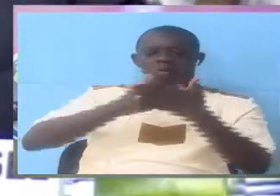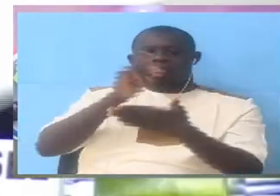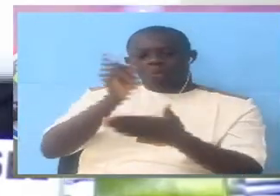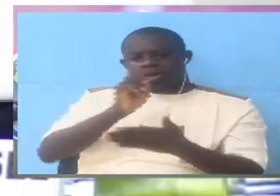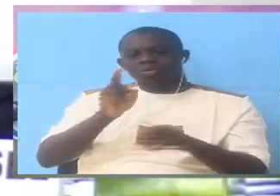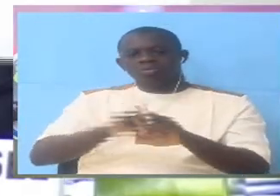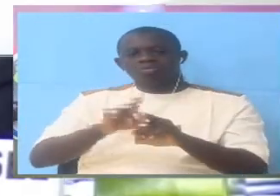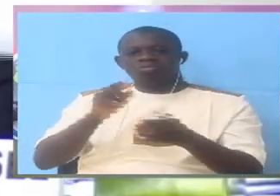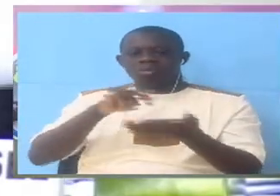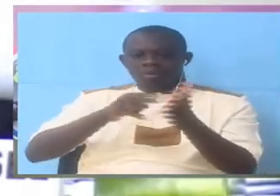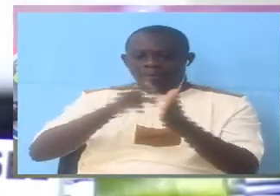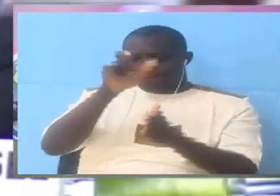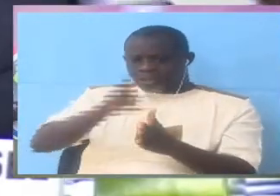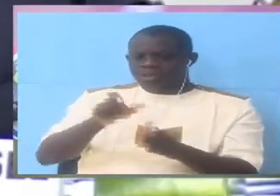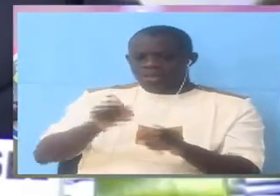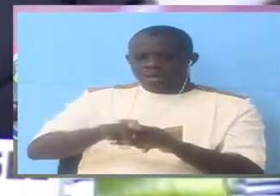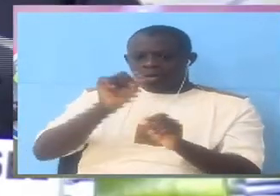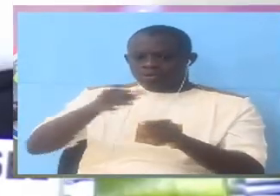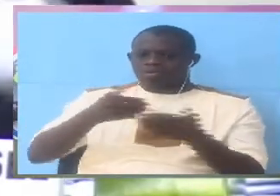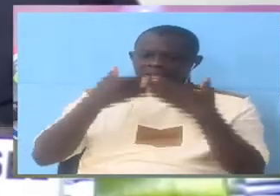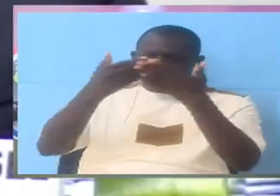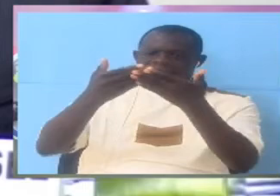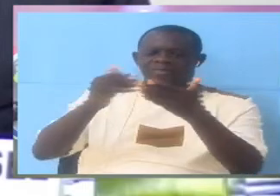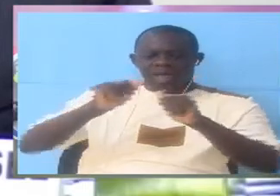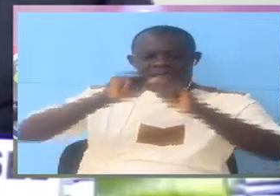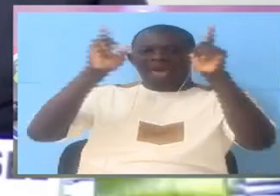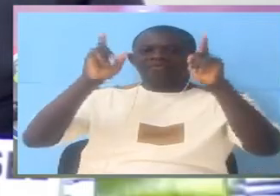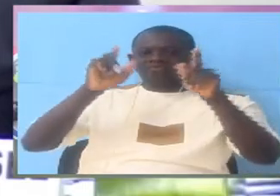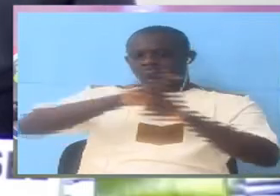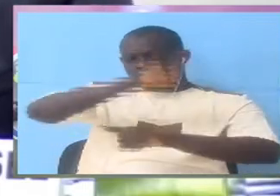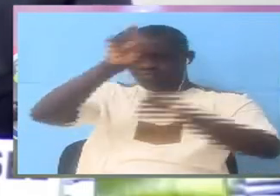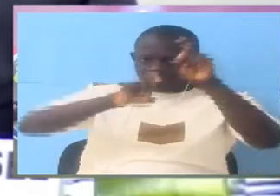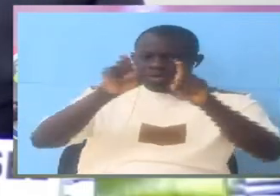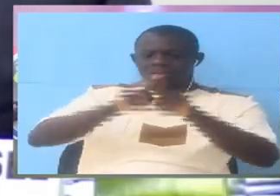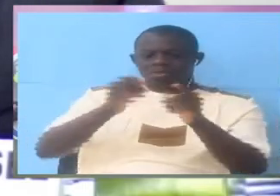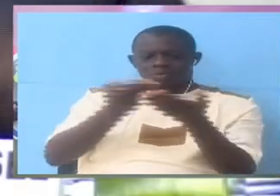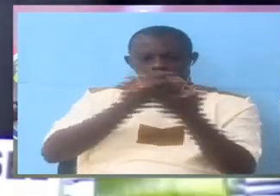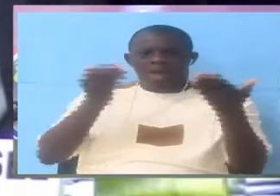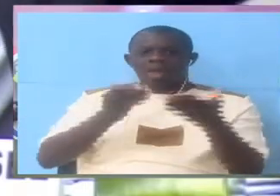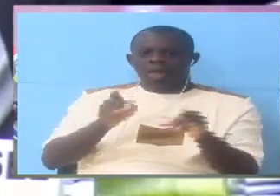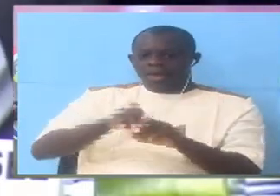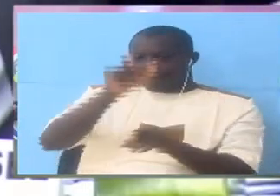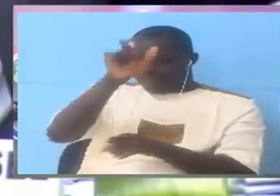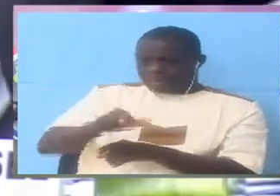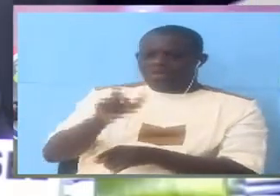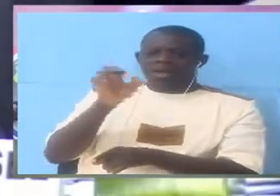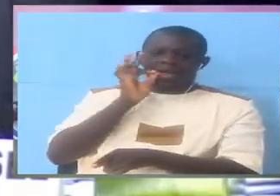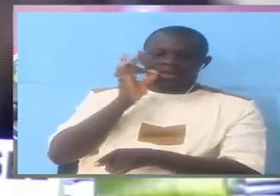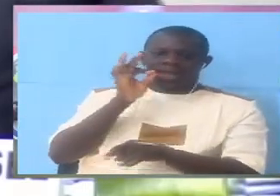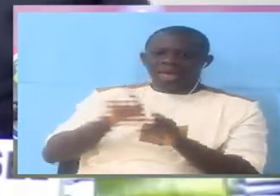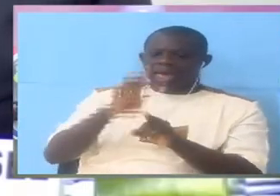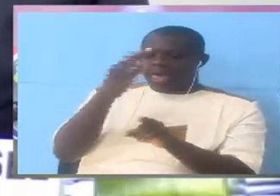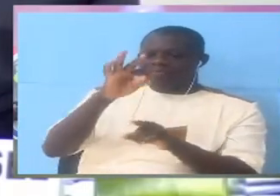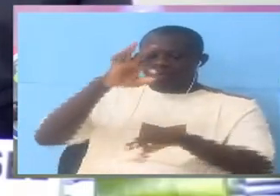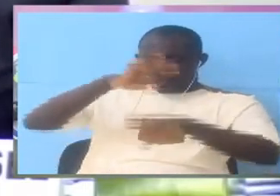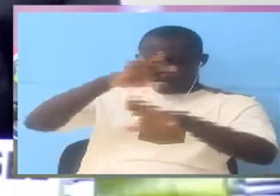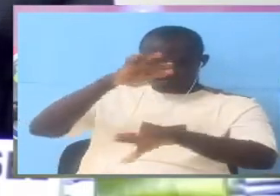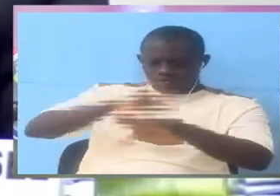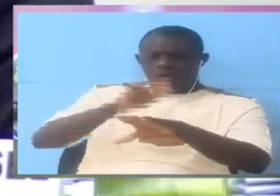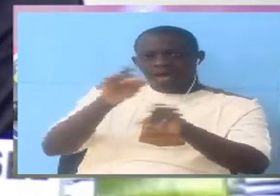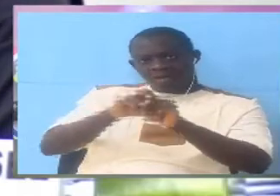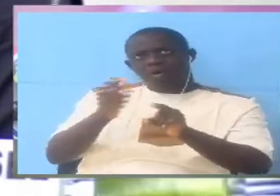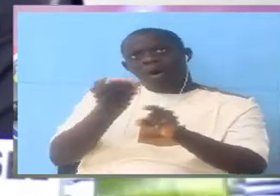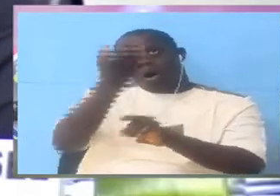he deserves to live. No. That is the question. That's why the guy answered that if mosquitoes are there and they are